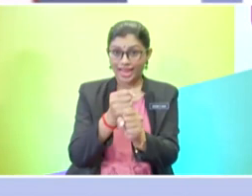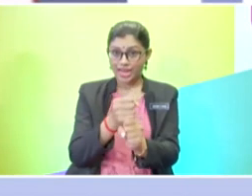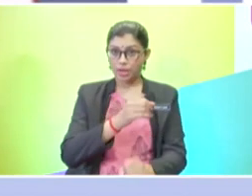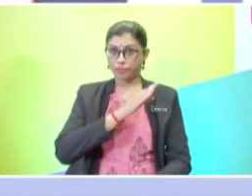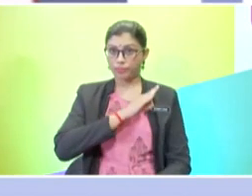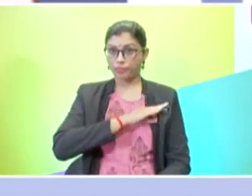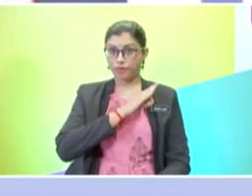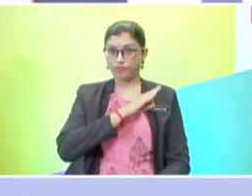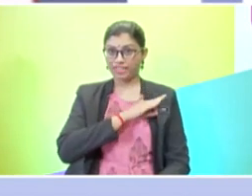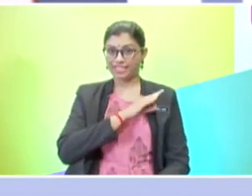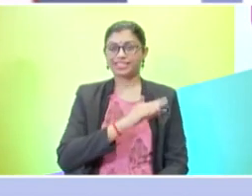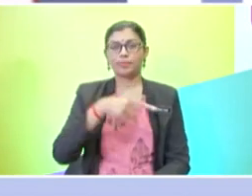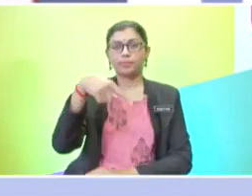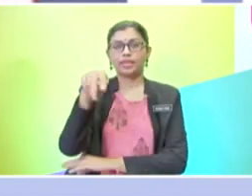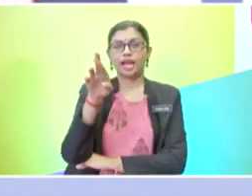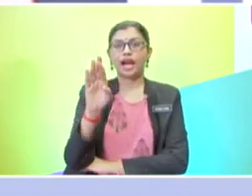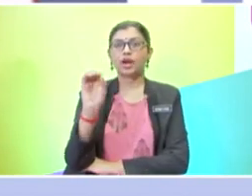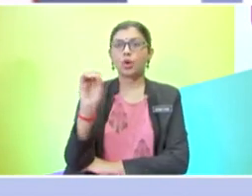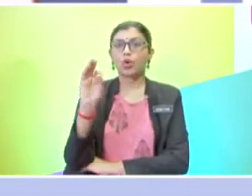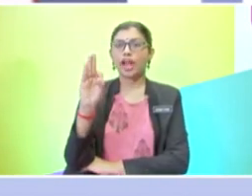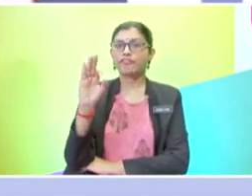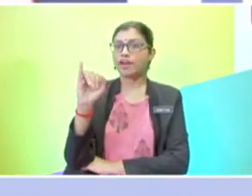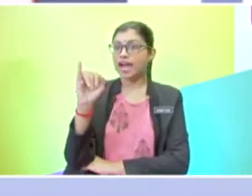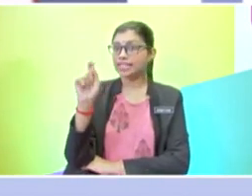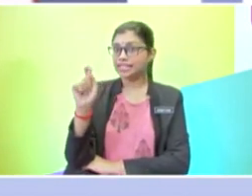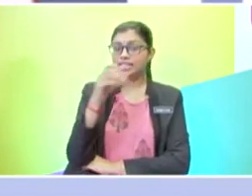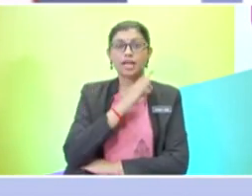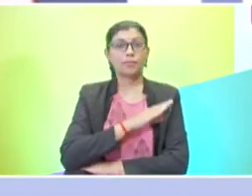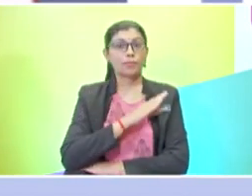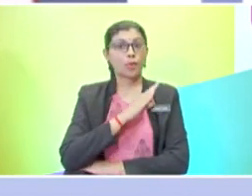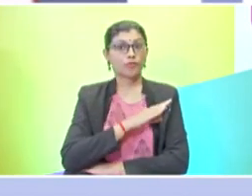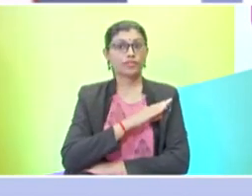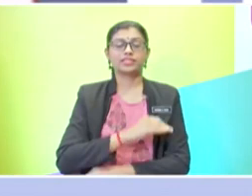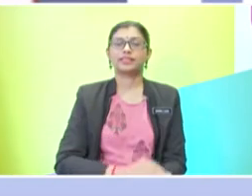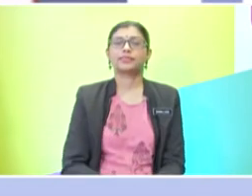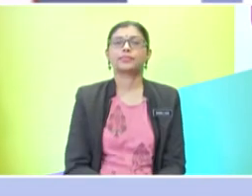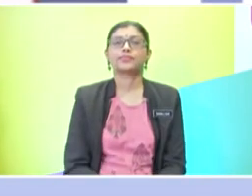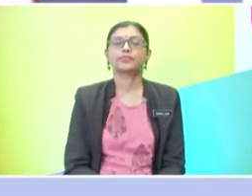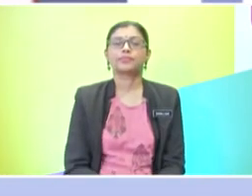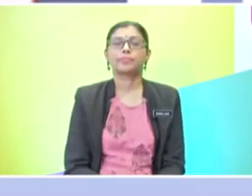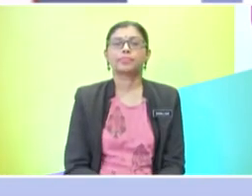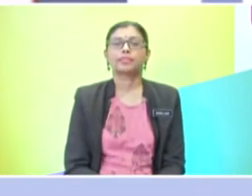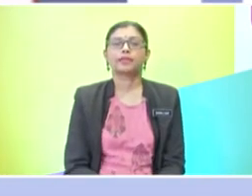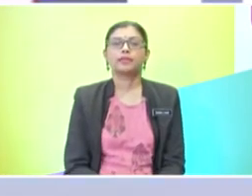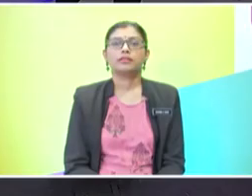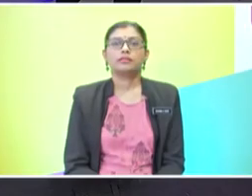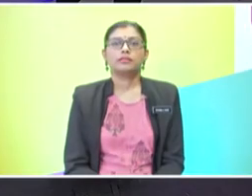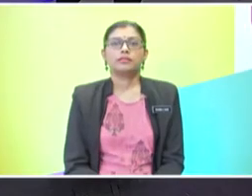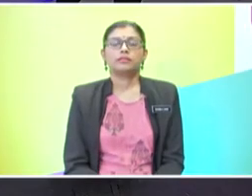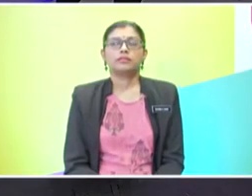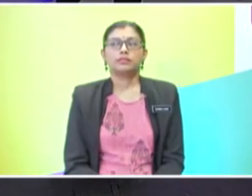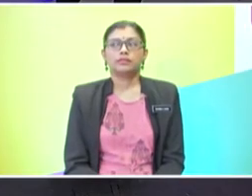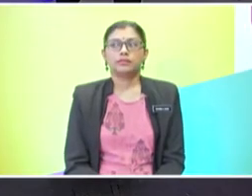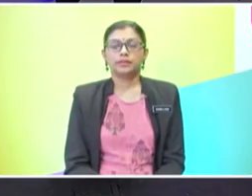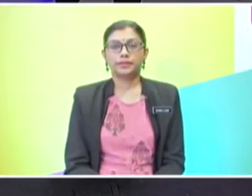see the cost price and the selling price, right? Okay. Once we have profit, we also have, any guess